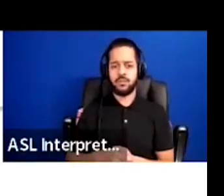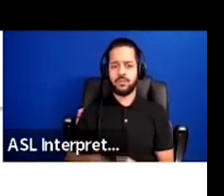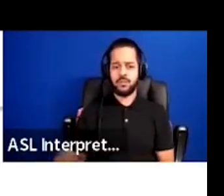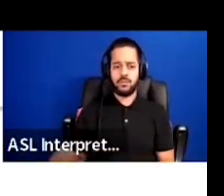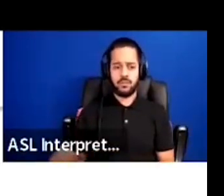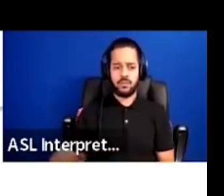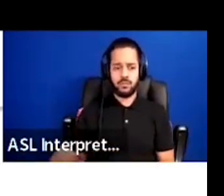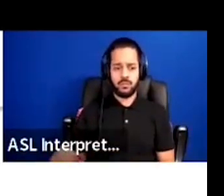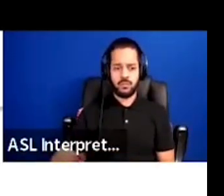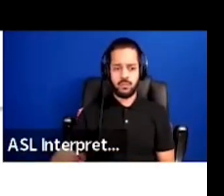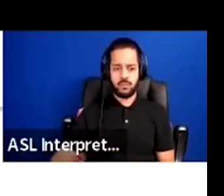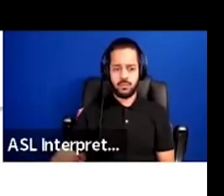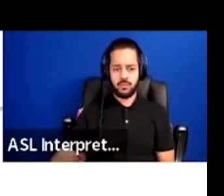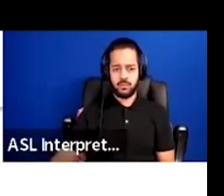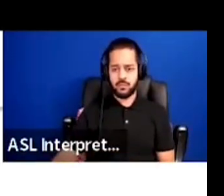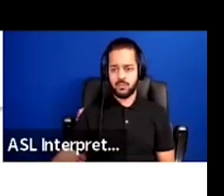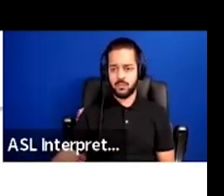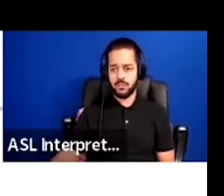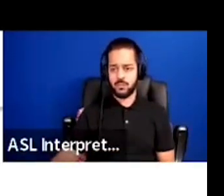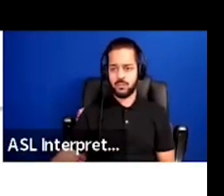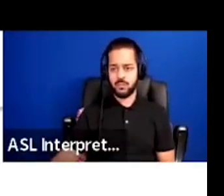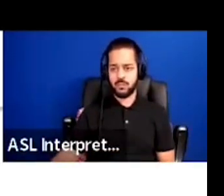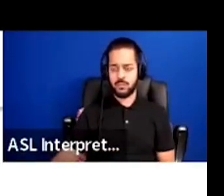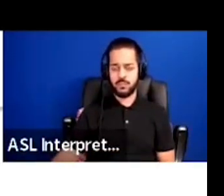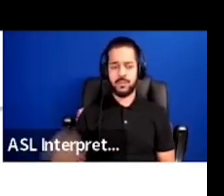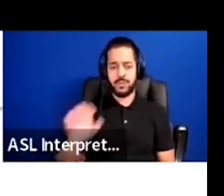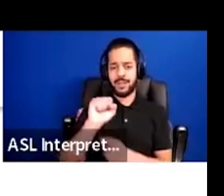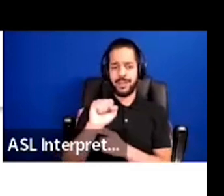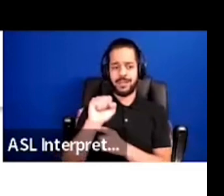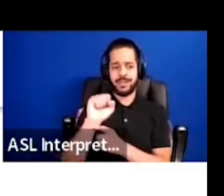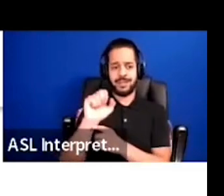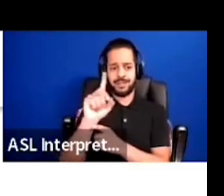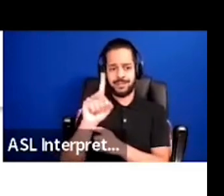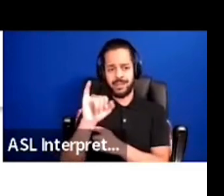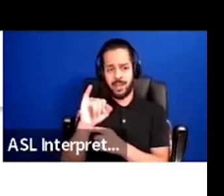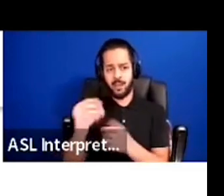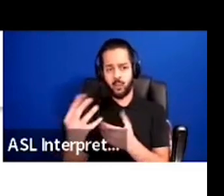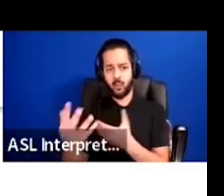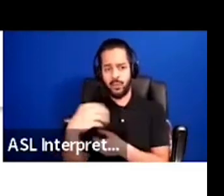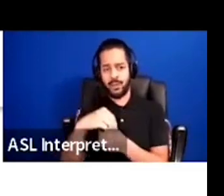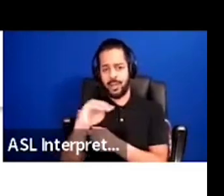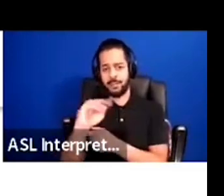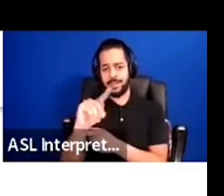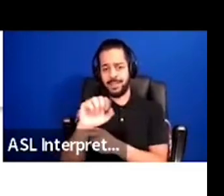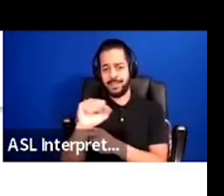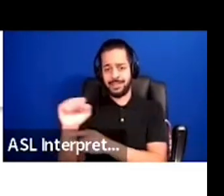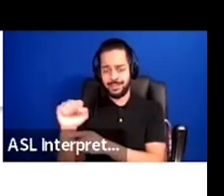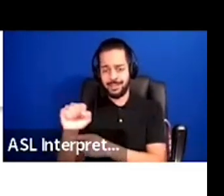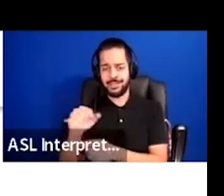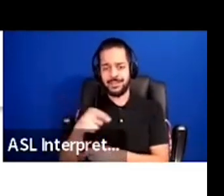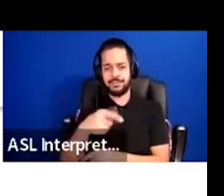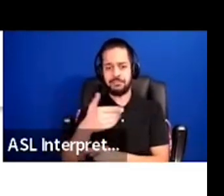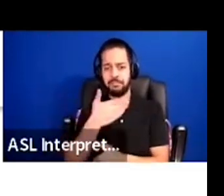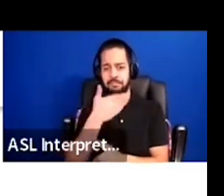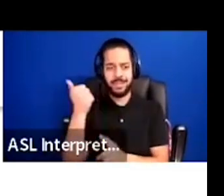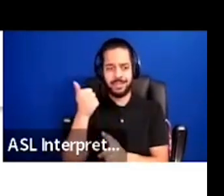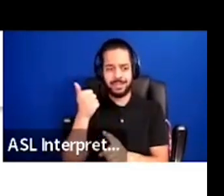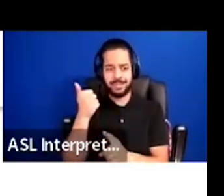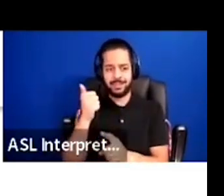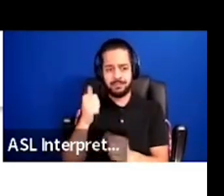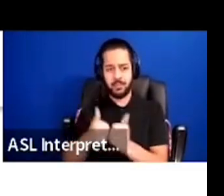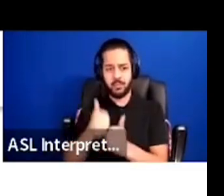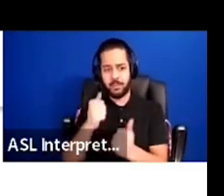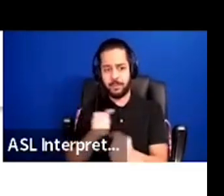So as stated, SDI within MTSS, it is the most powerful when delivered with an integrated tiered multiple system